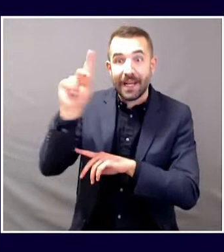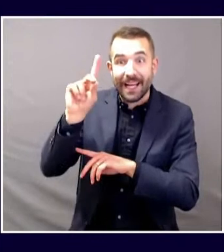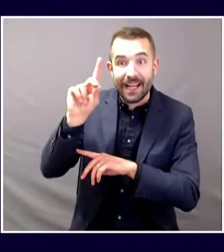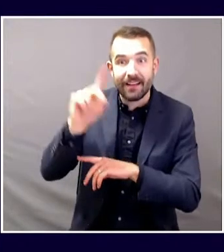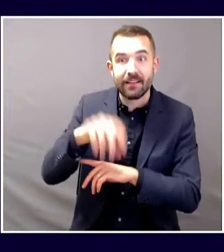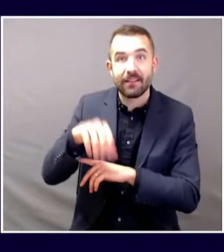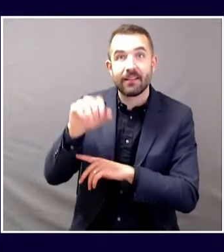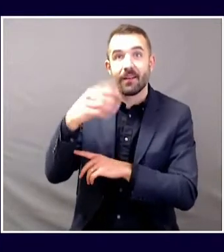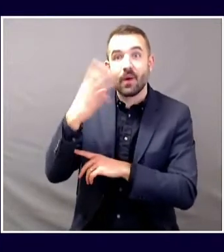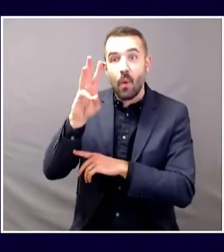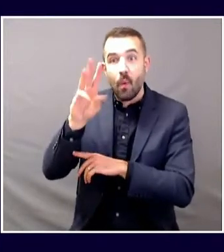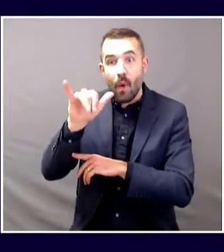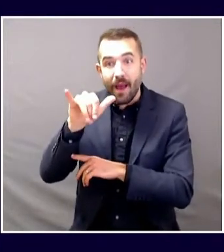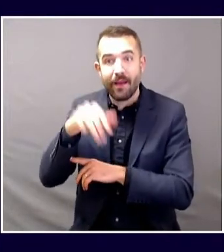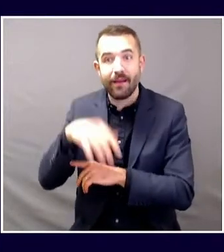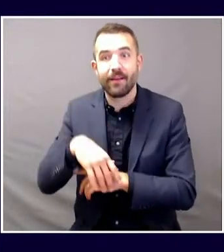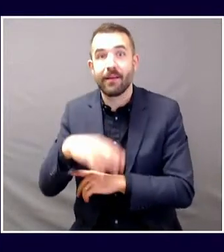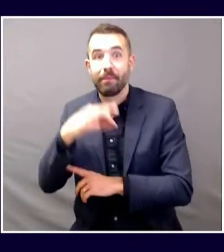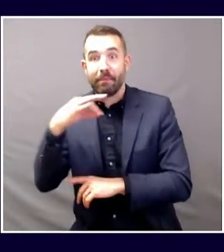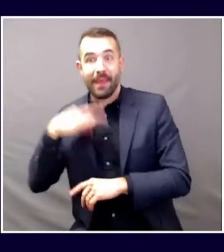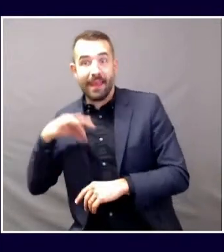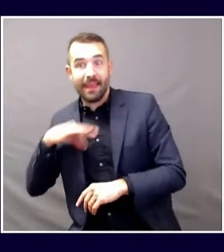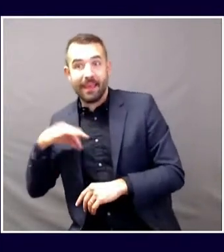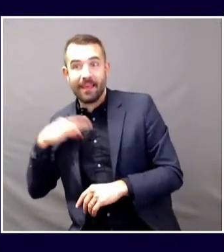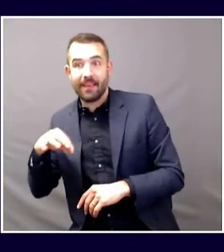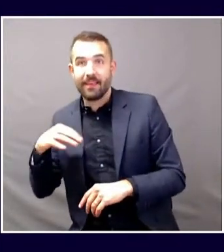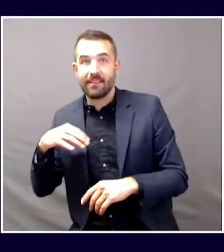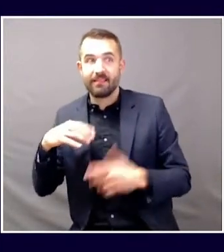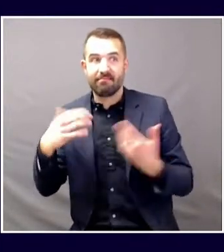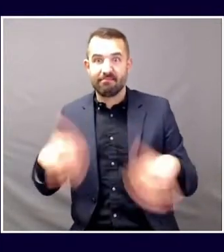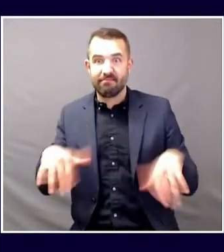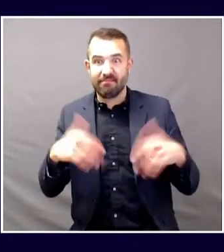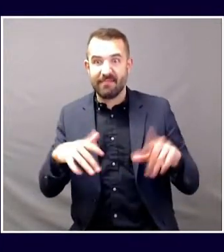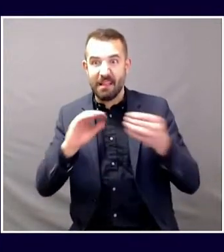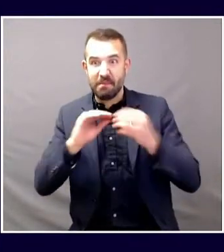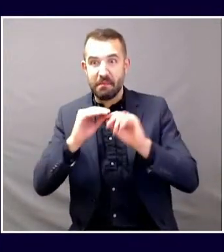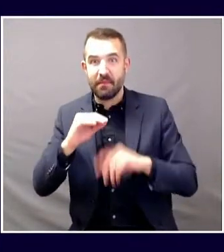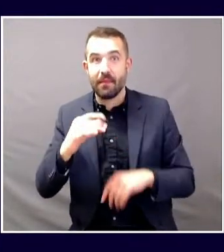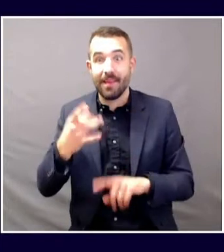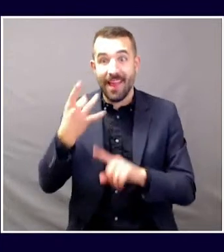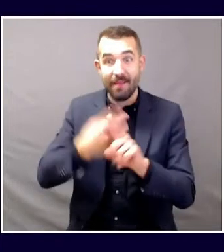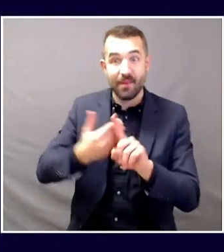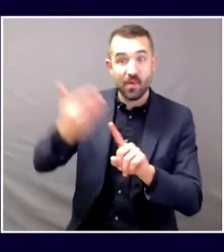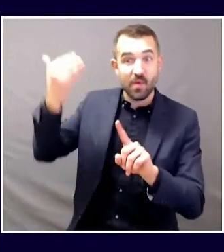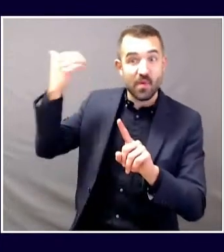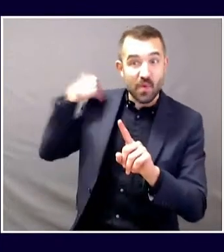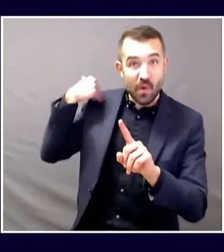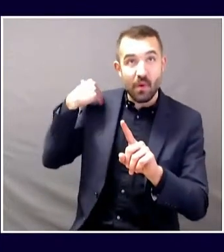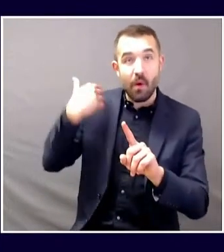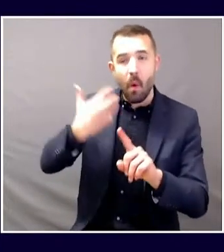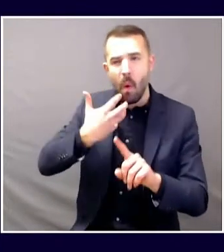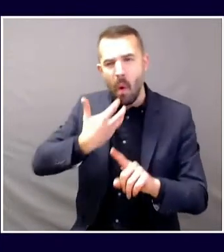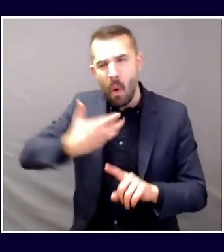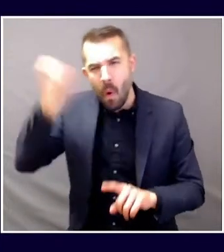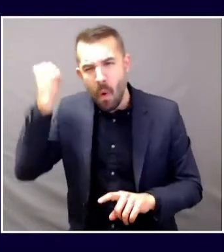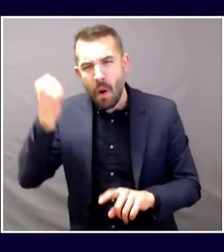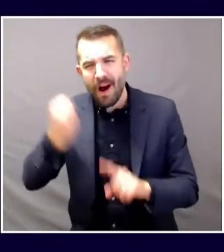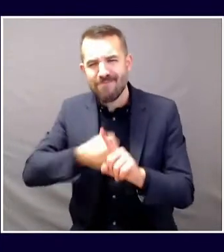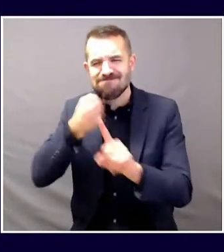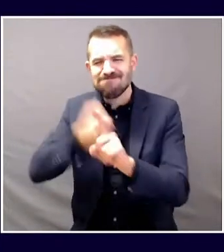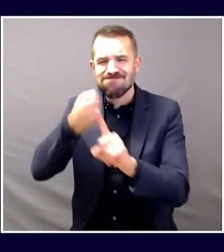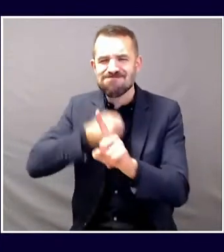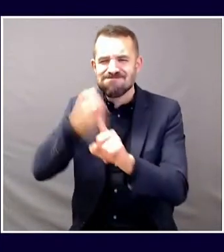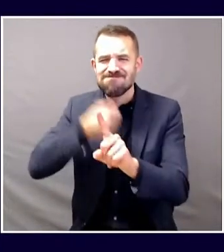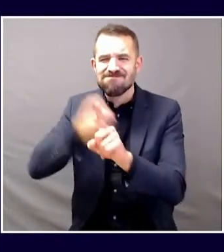of Maine. Earlier in the pandemic, it was predominantly older individuals who were affected. Today,